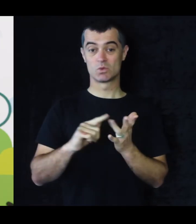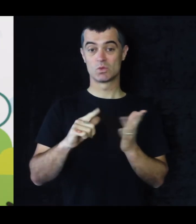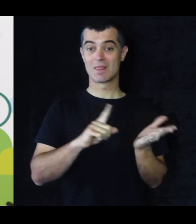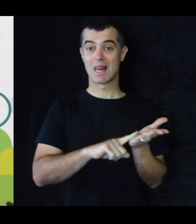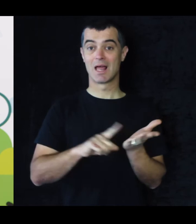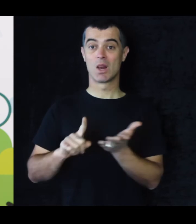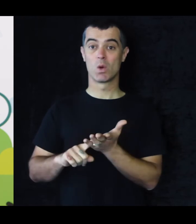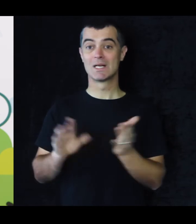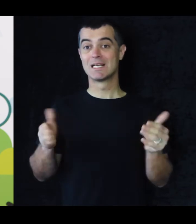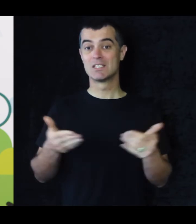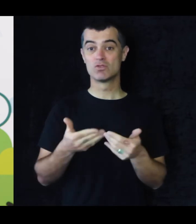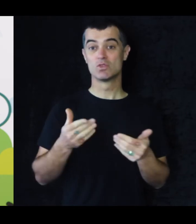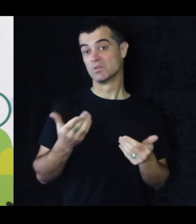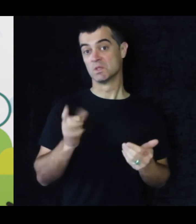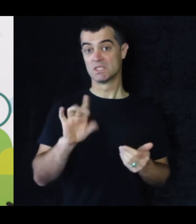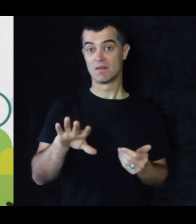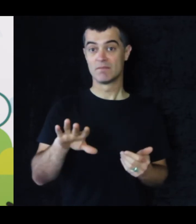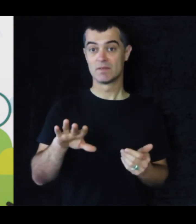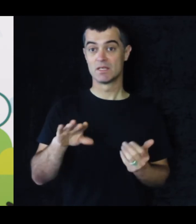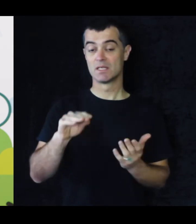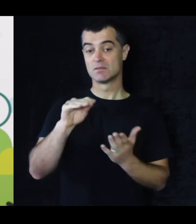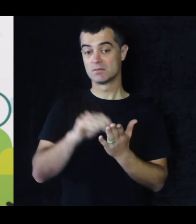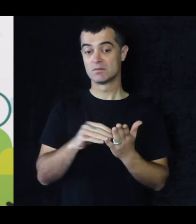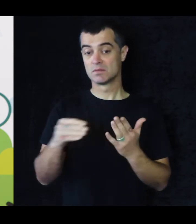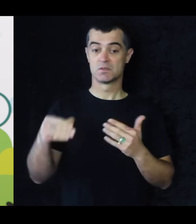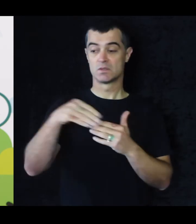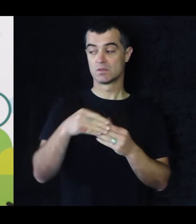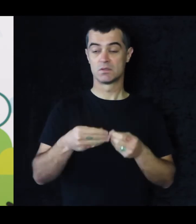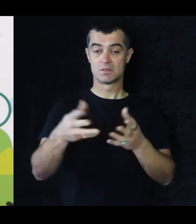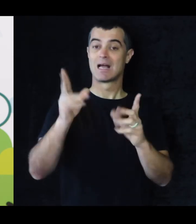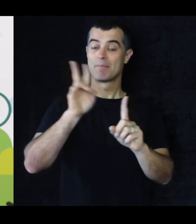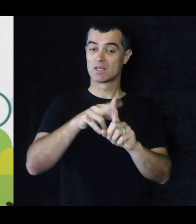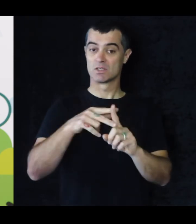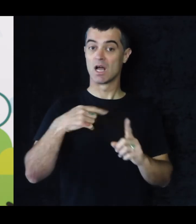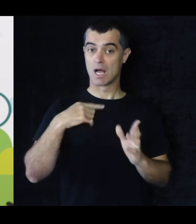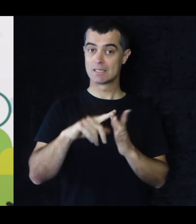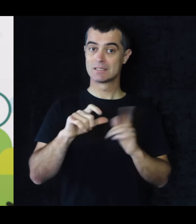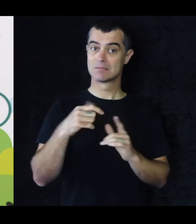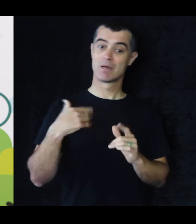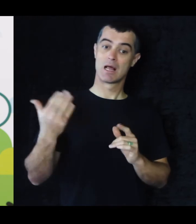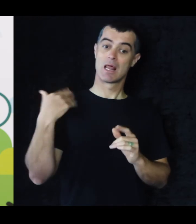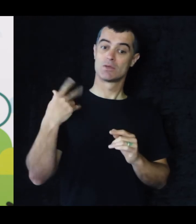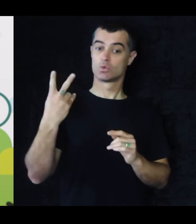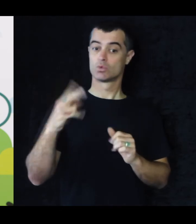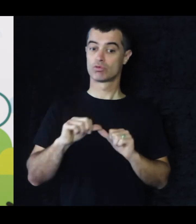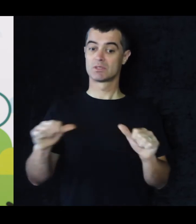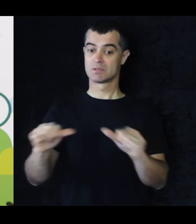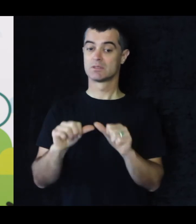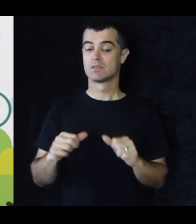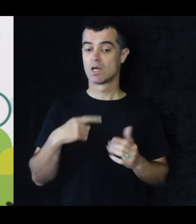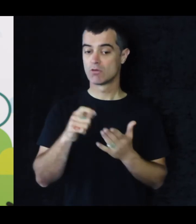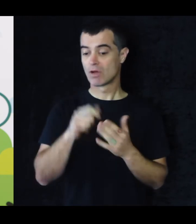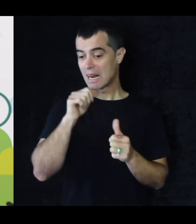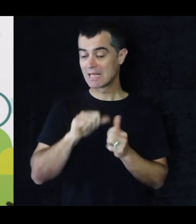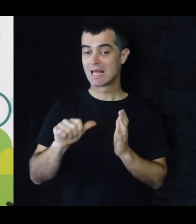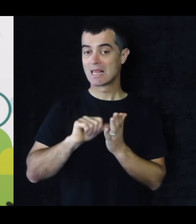the landlord, just introducing yourself and put it in with your application. I did that with my last 2 properties. I wrote a